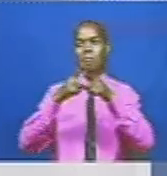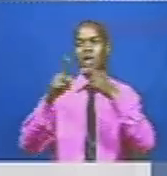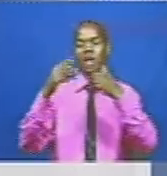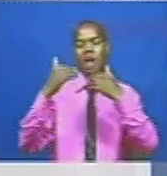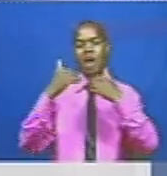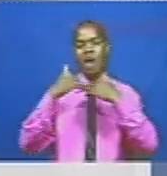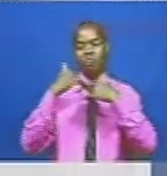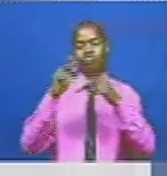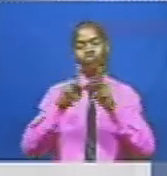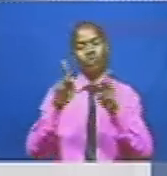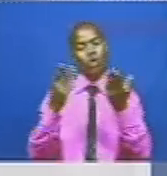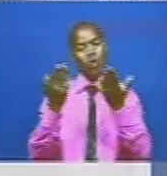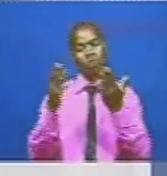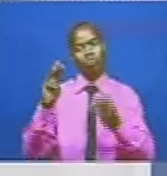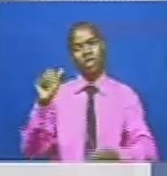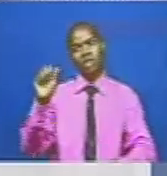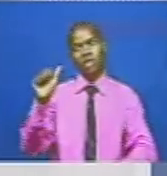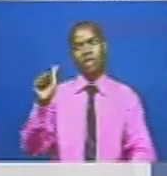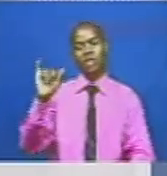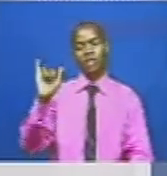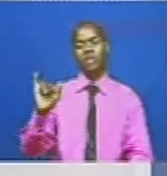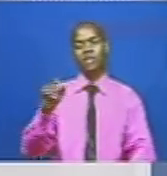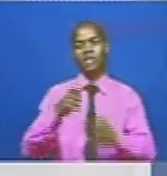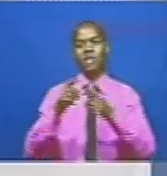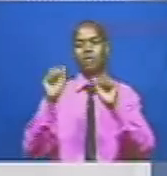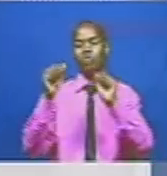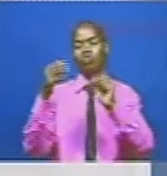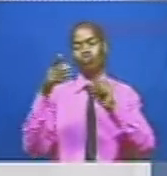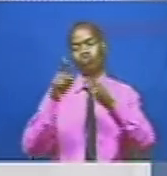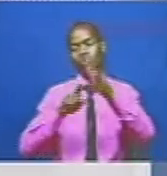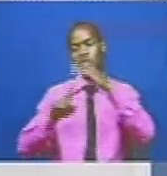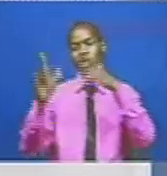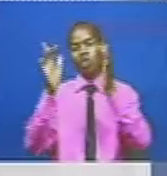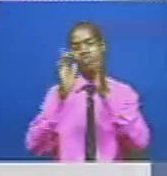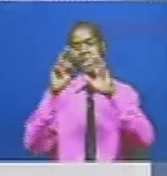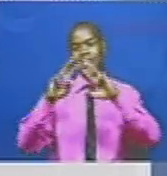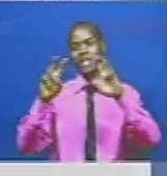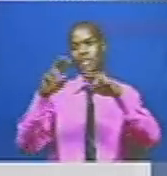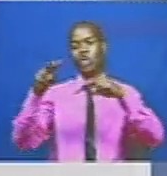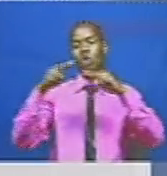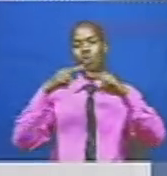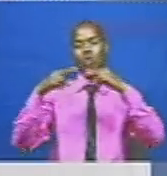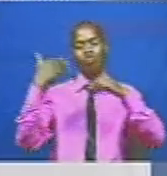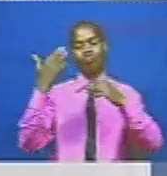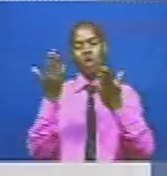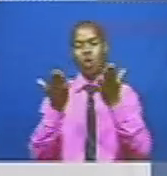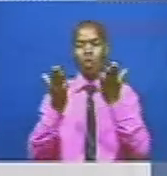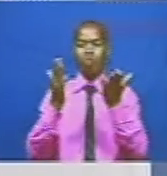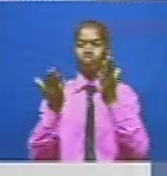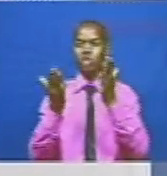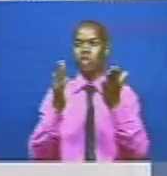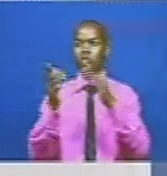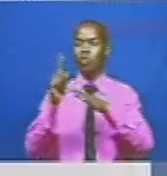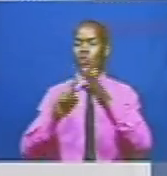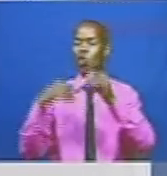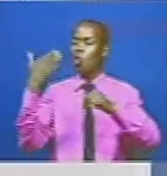and this lodge. That way, the client already is going online to check on the hotel. And once he's checking the hotel, he's comparing with what you're giving. And this is a big